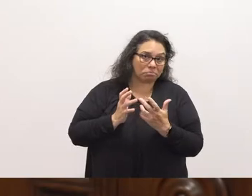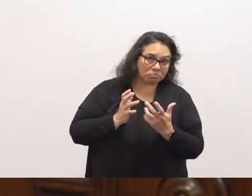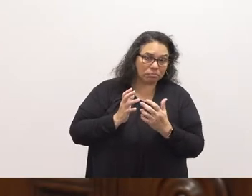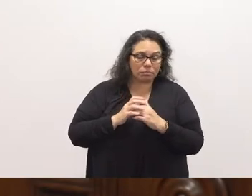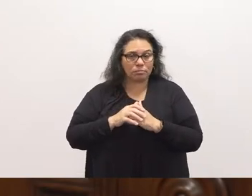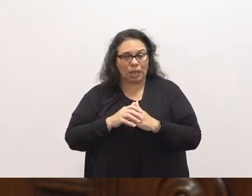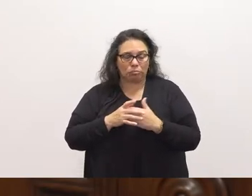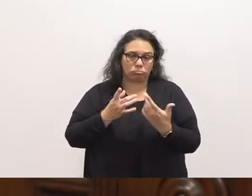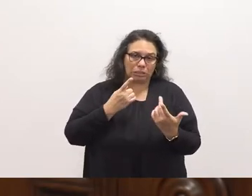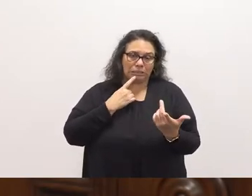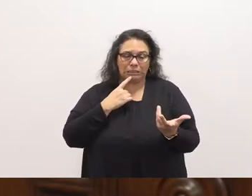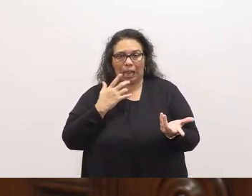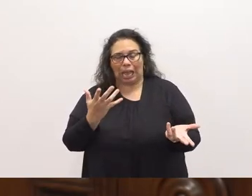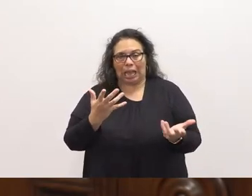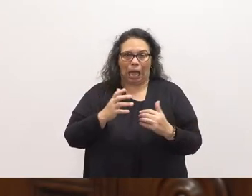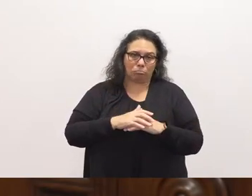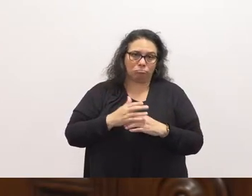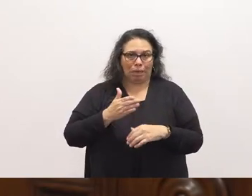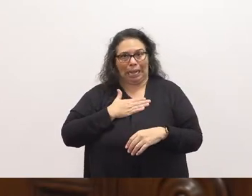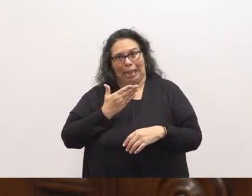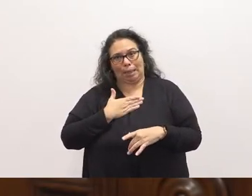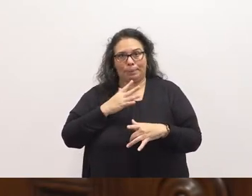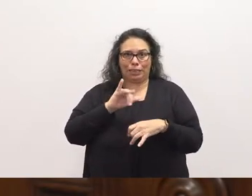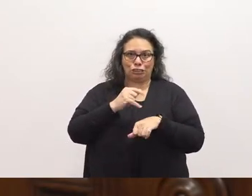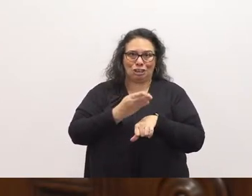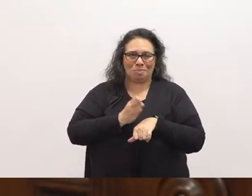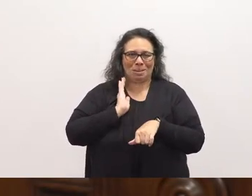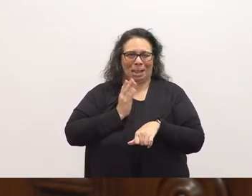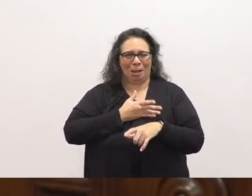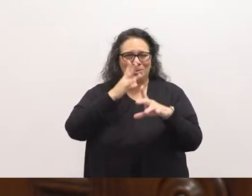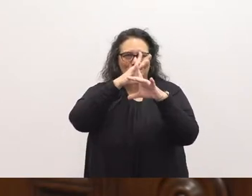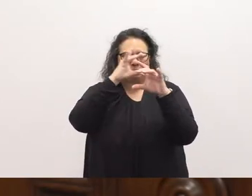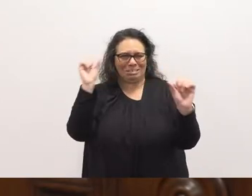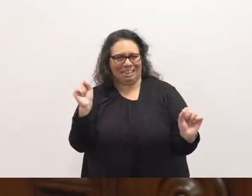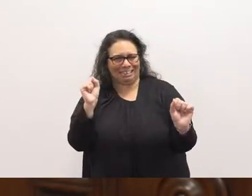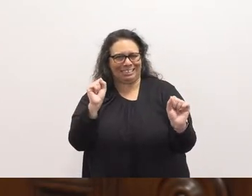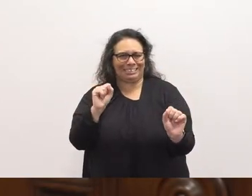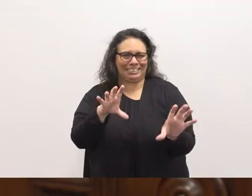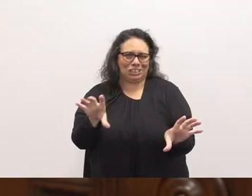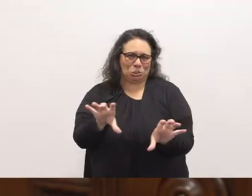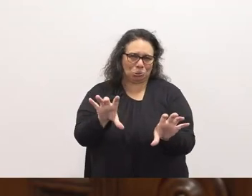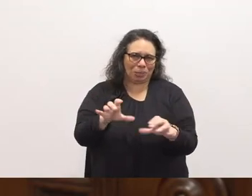I'd have to say I'm pretty happy with the job that our superintendent is doing, and